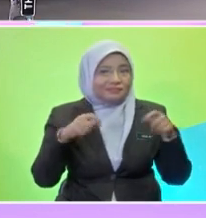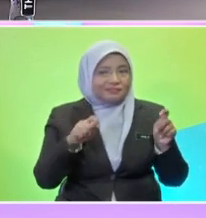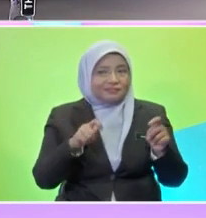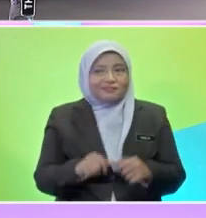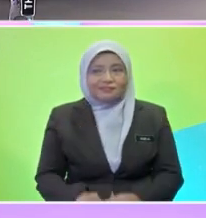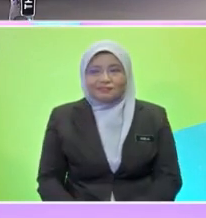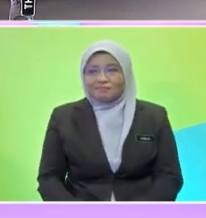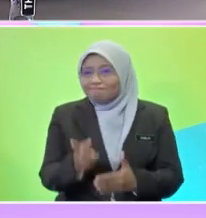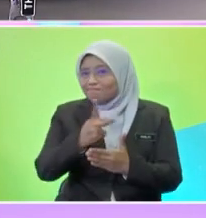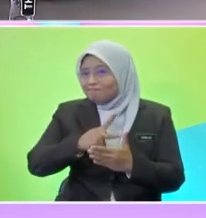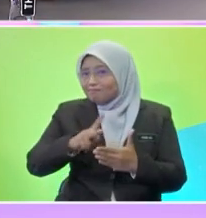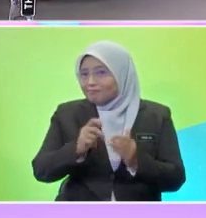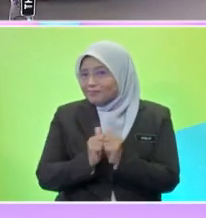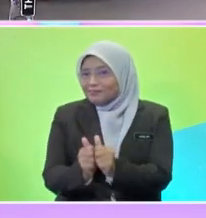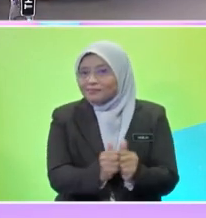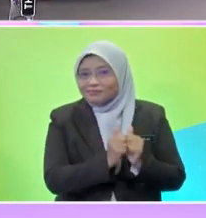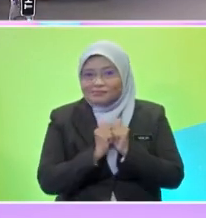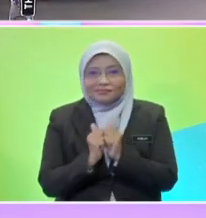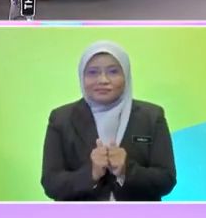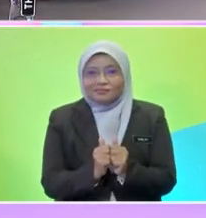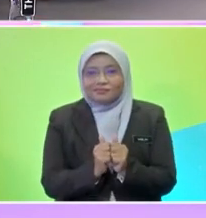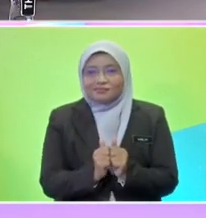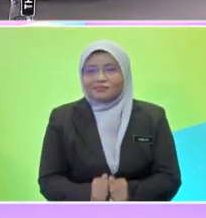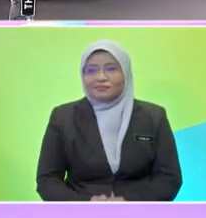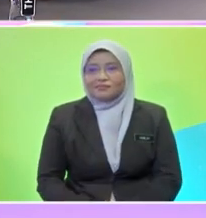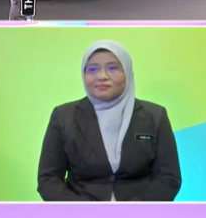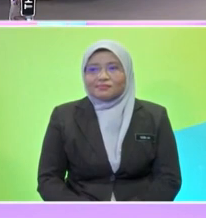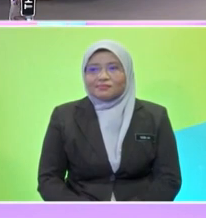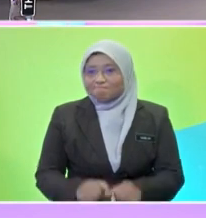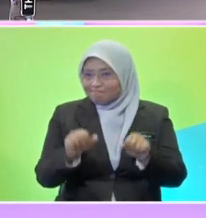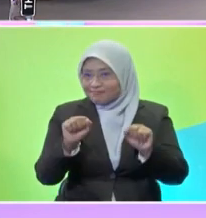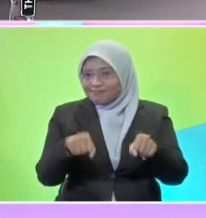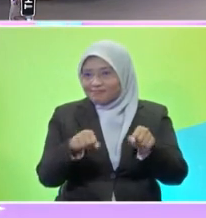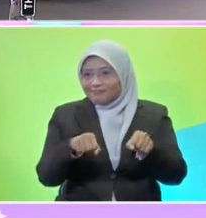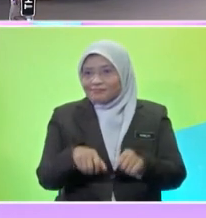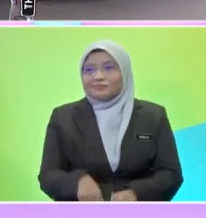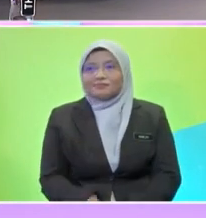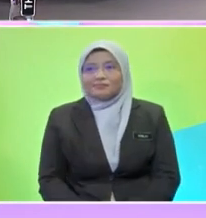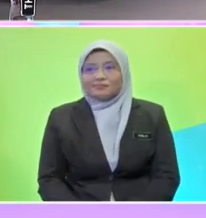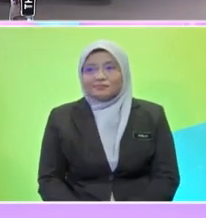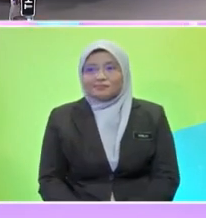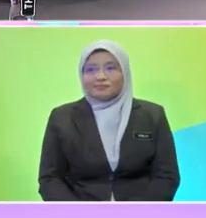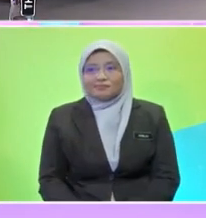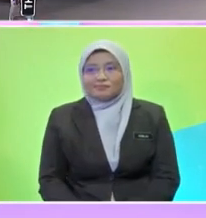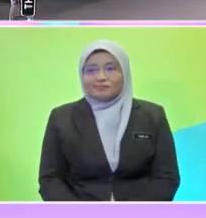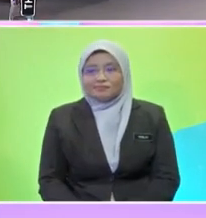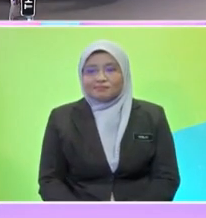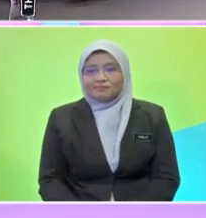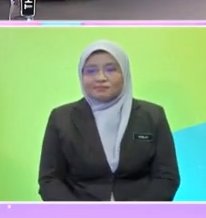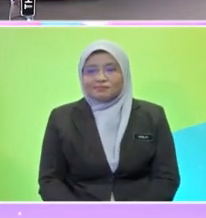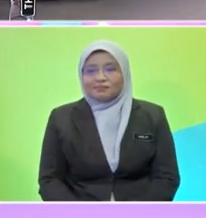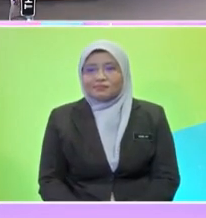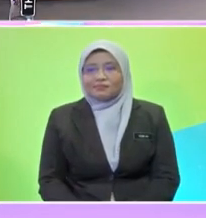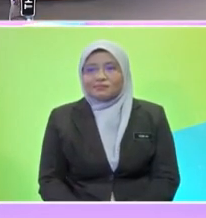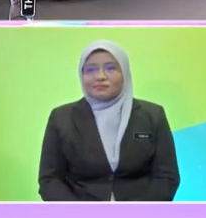you share with us, Aisha, a question on who? Can? Oh, she's ready. Okay, ooh-hoo. Aisha, please read to us,